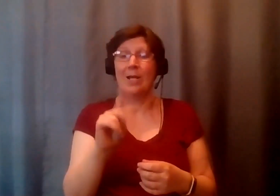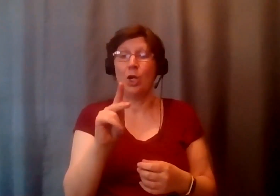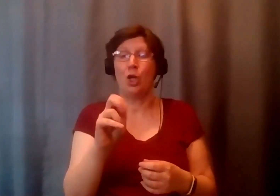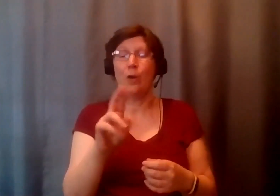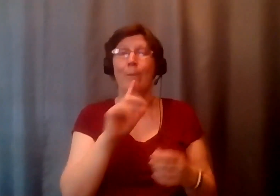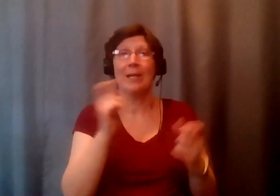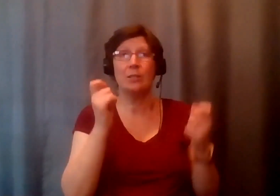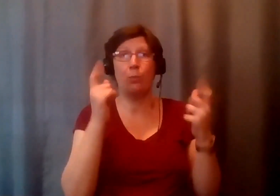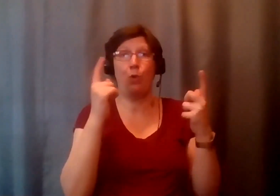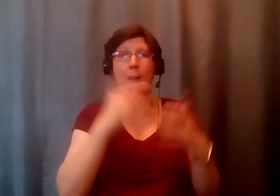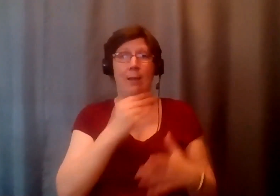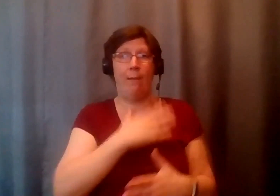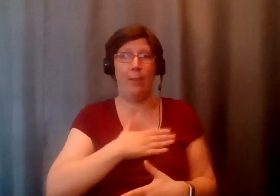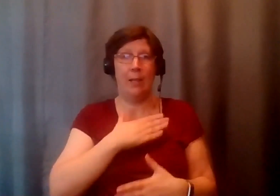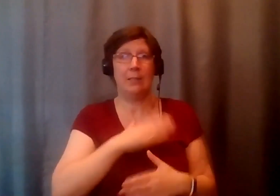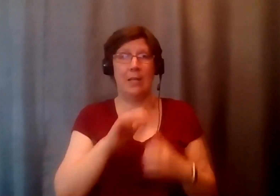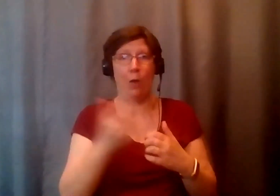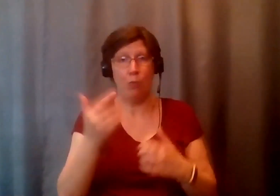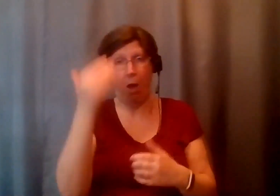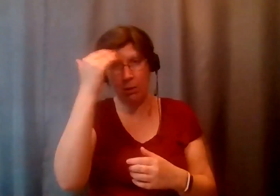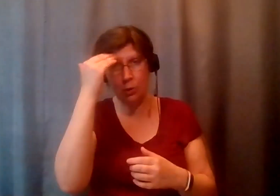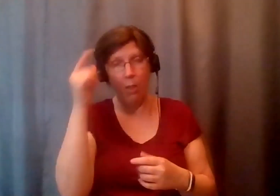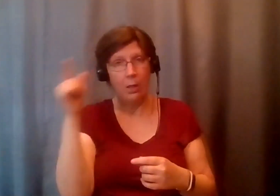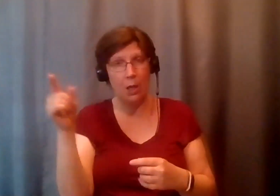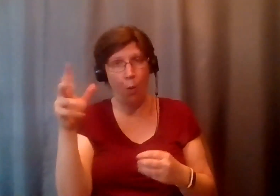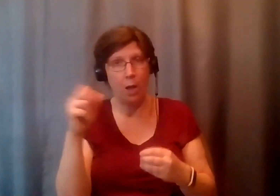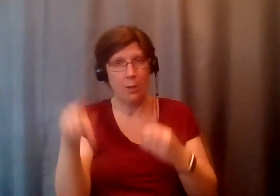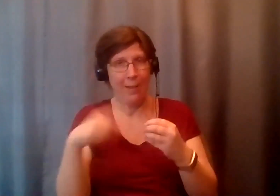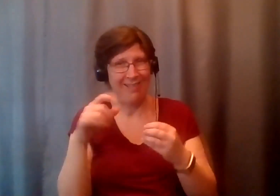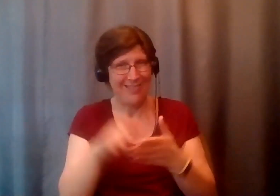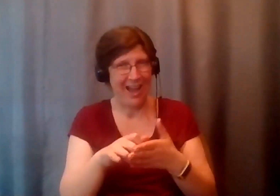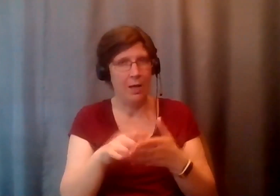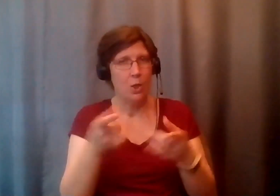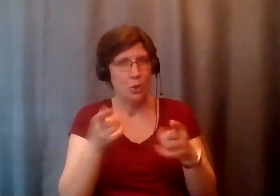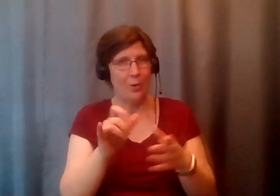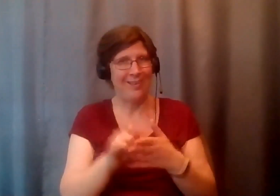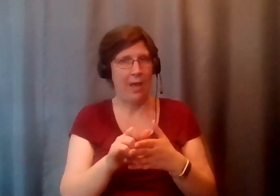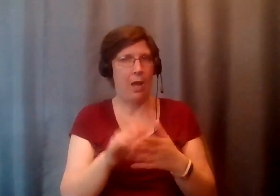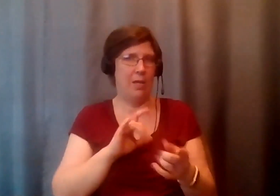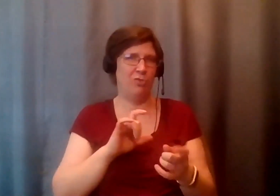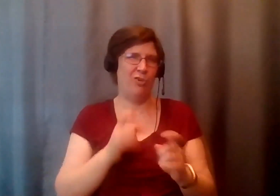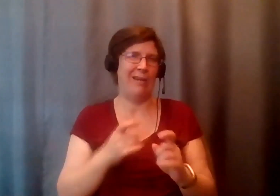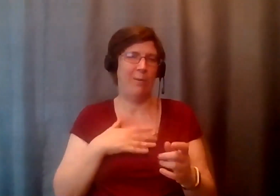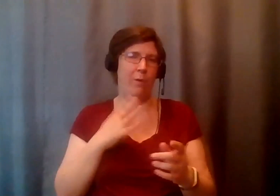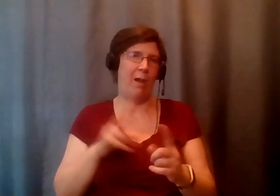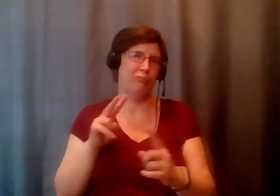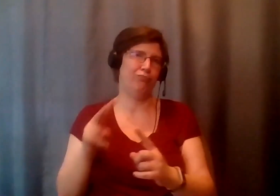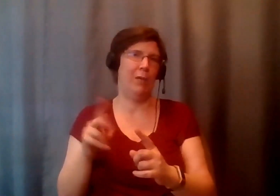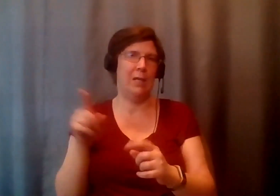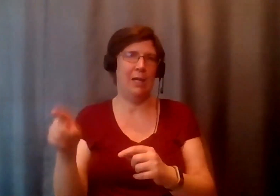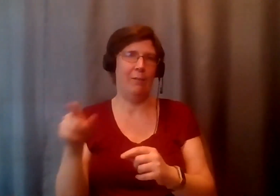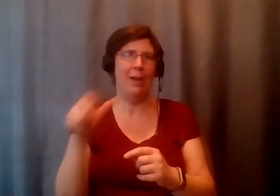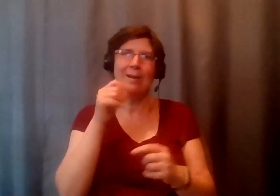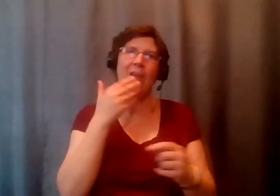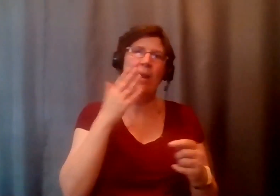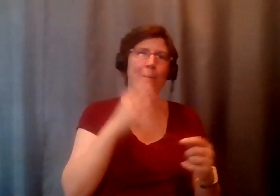surprised and pleased at how knowledgeable he was on that during that, and that changed a little bit of my view of him initially. Not that I had a poor